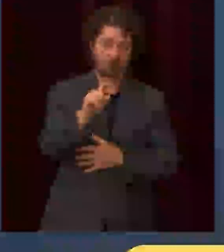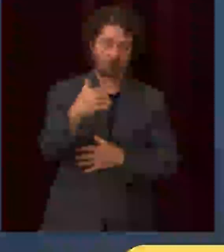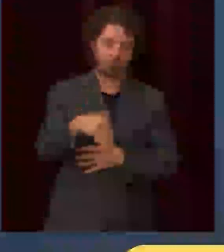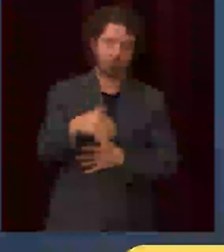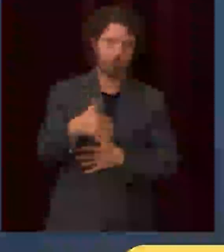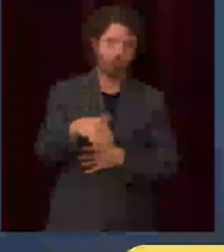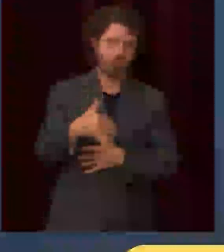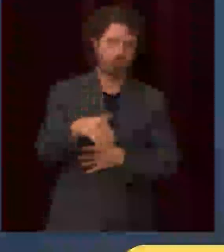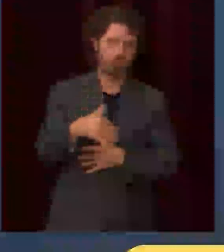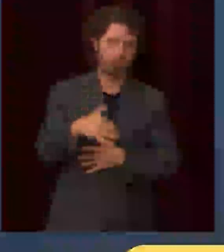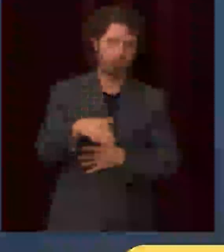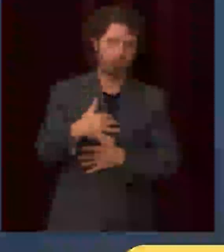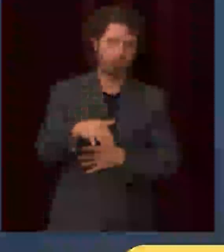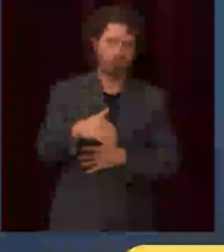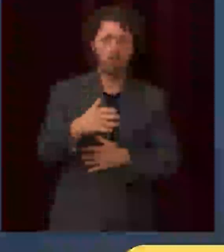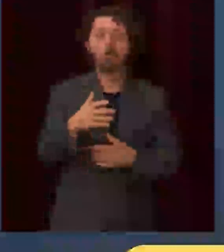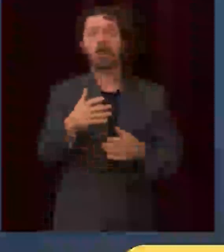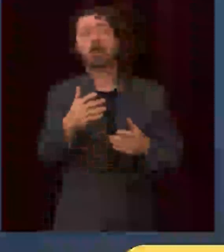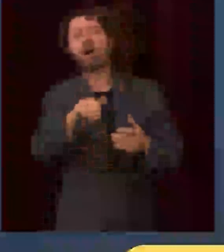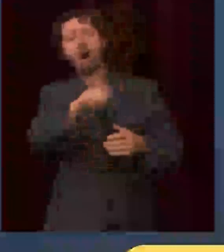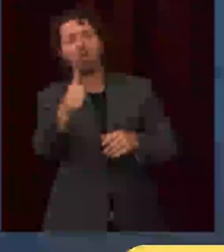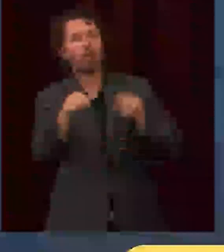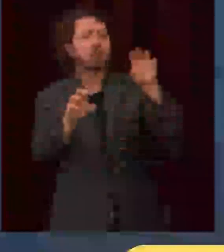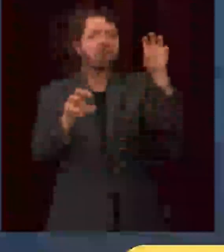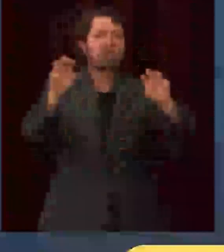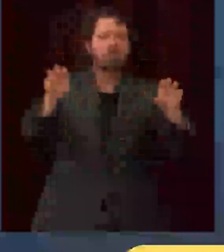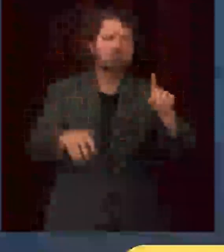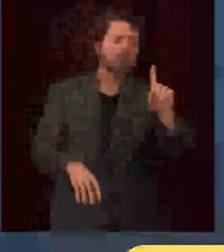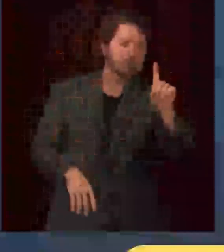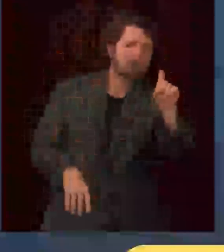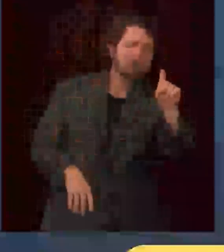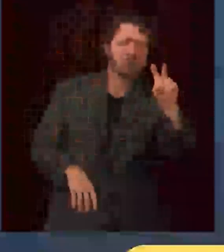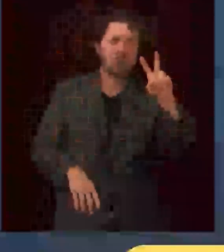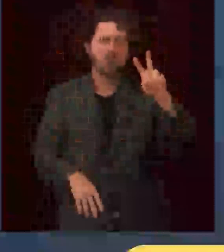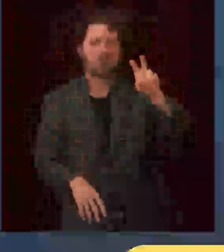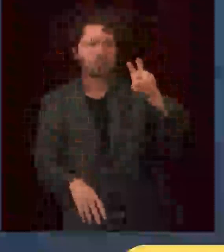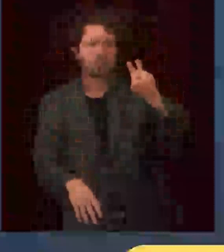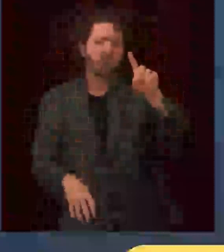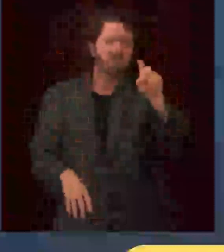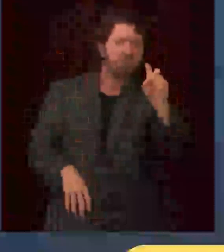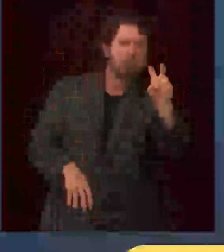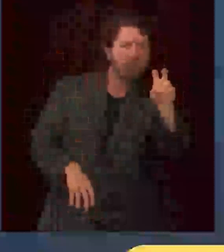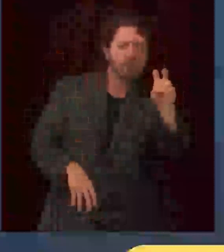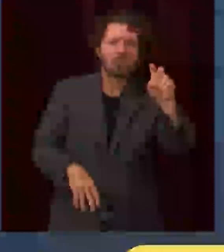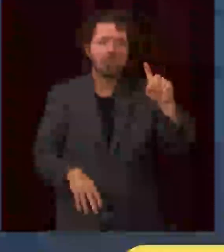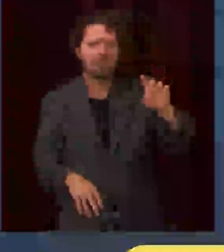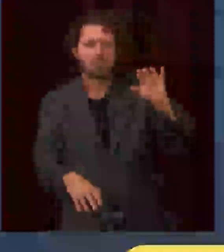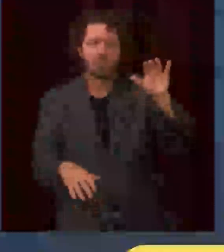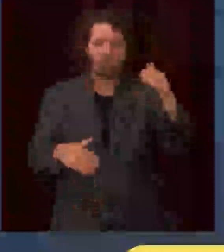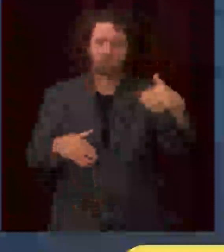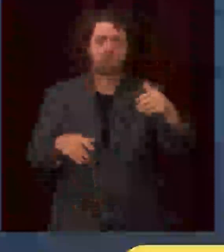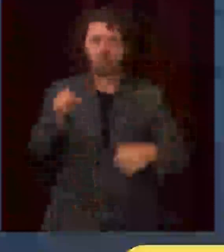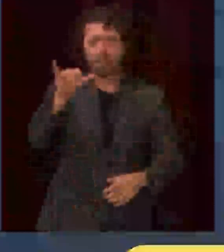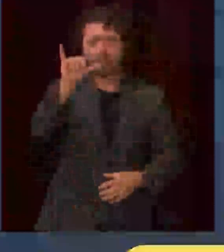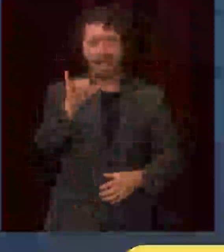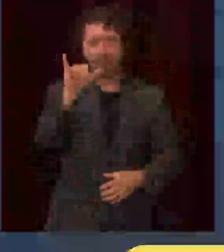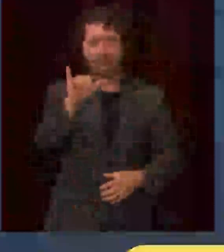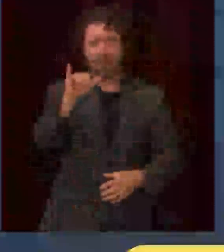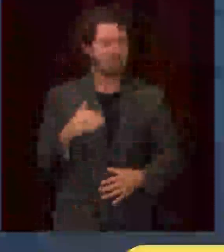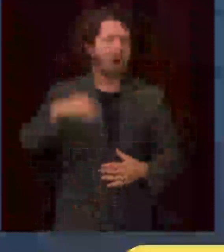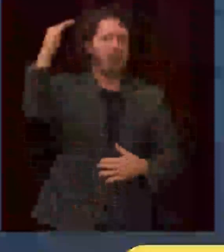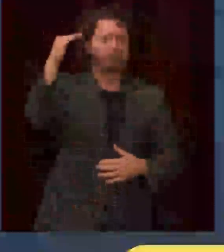County right now. And we are very, very concerned that if we do not take some additional steps in Yakima